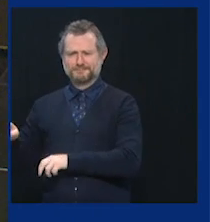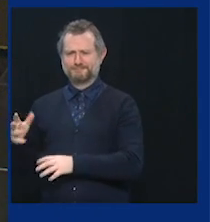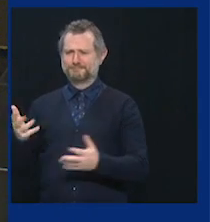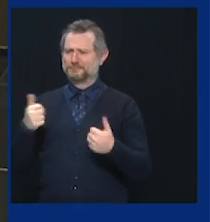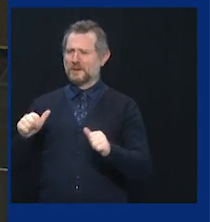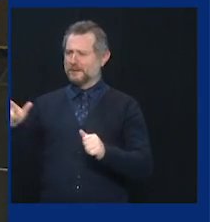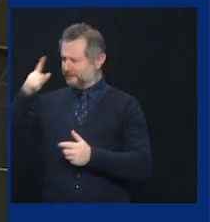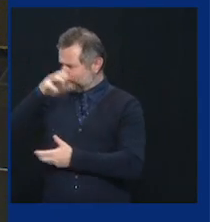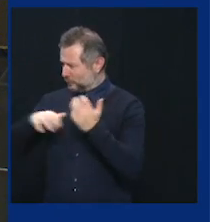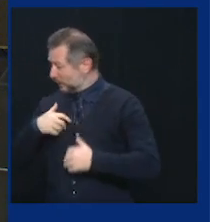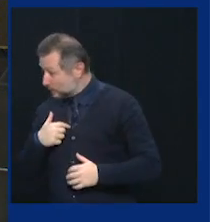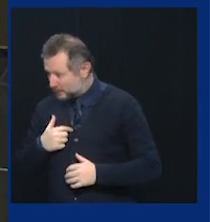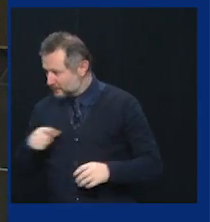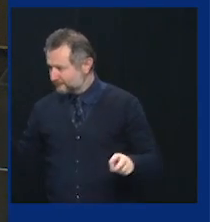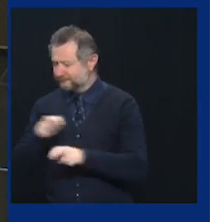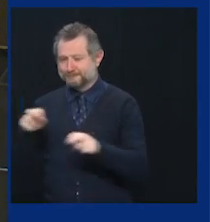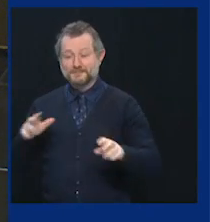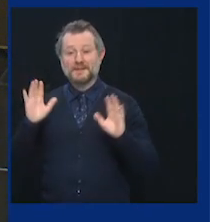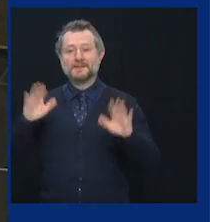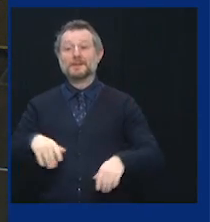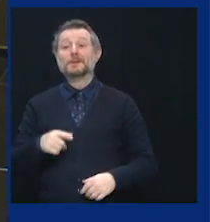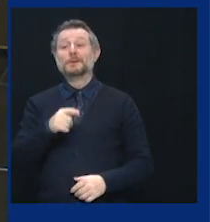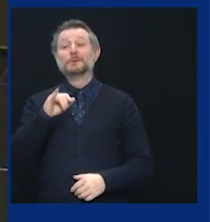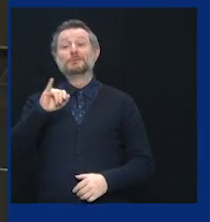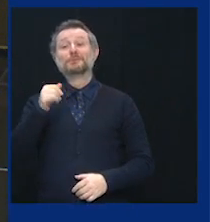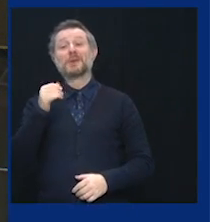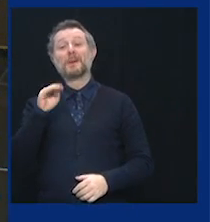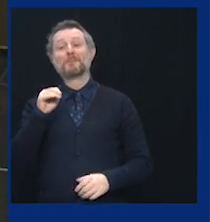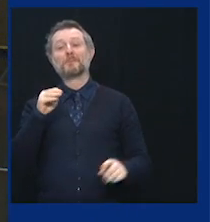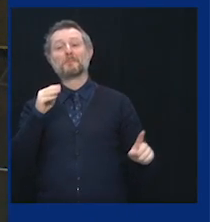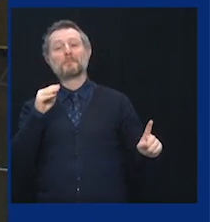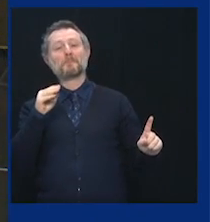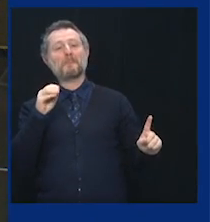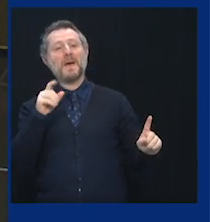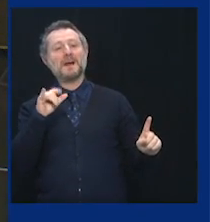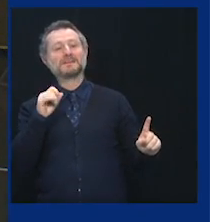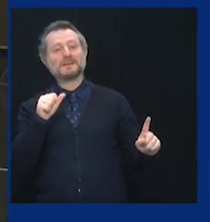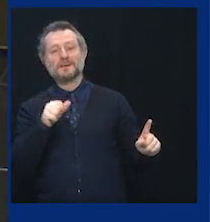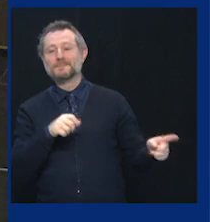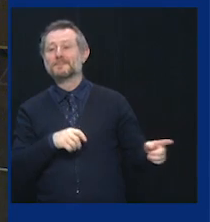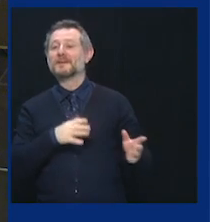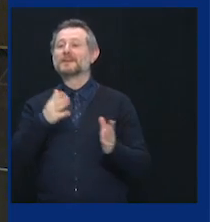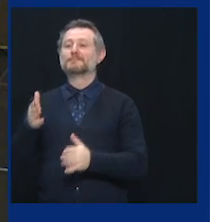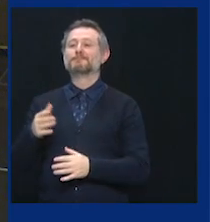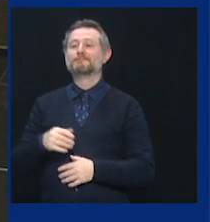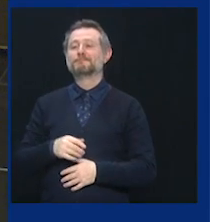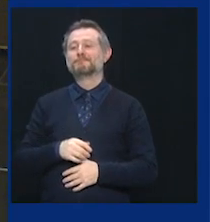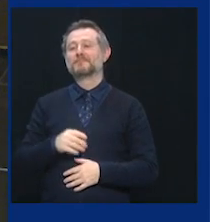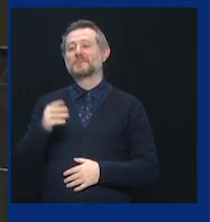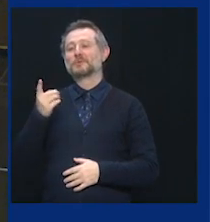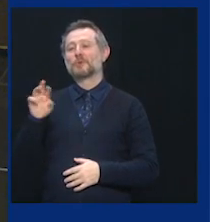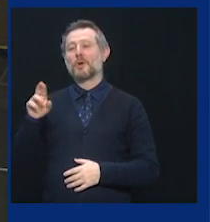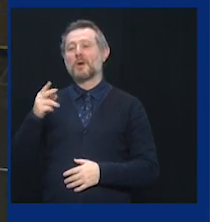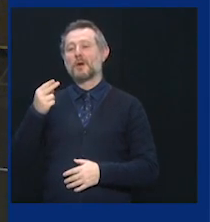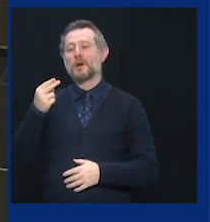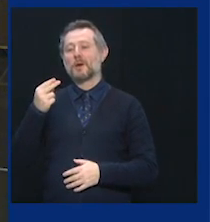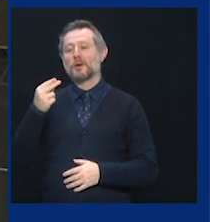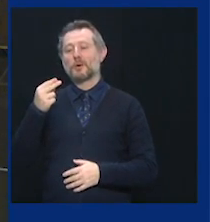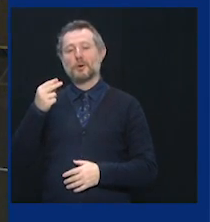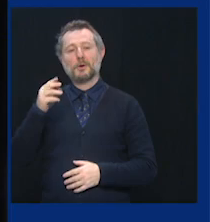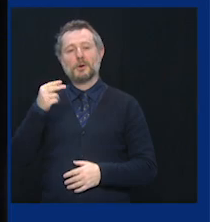his left, Dr. Jim Malatras, Dr. Howard Zucker, Secretary Melissa DeRosa, Budget Director Robert Mejica. Today is